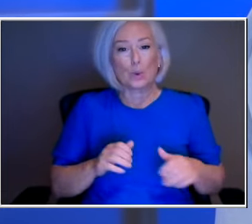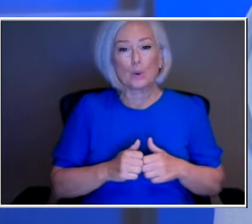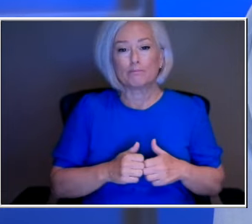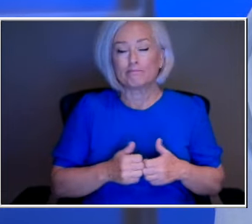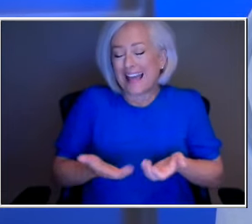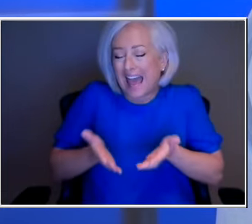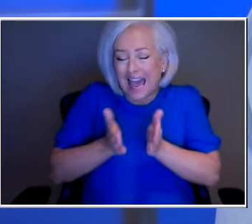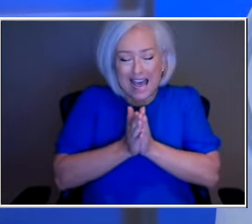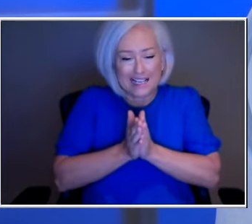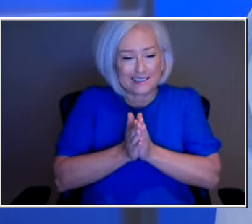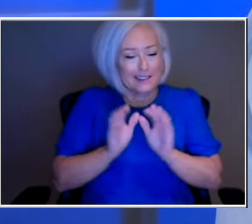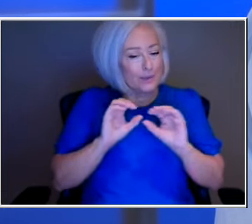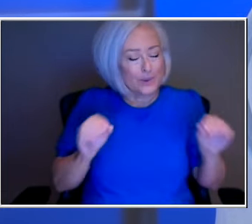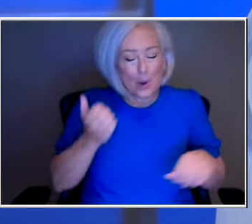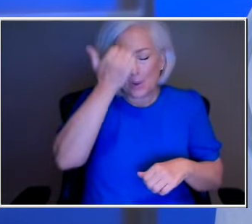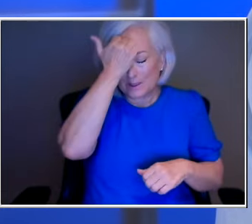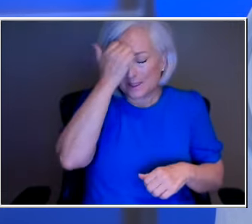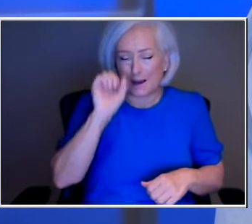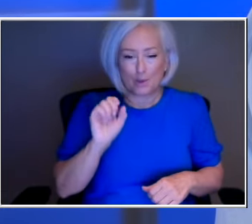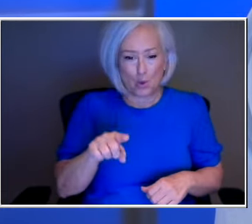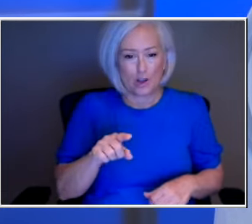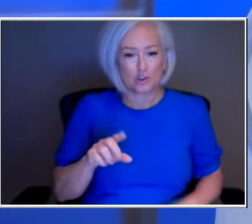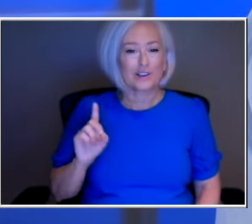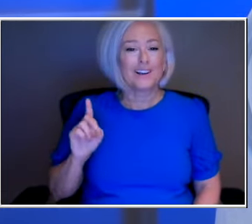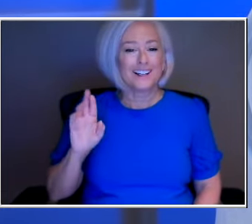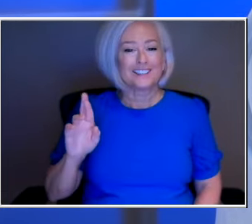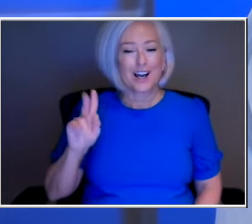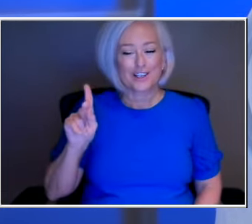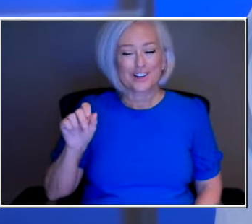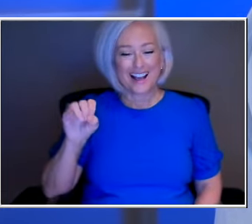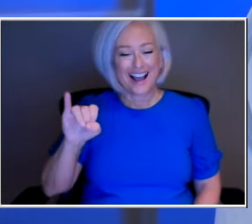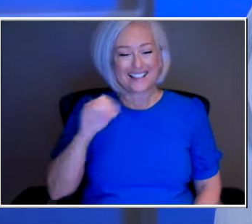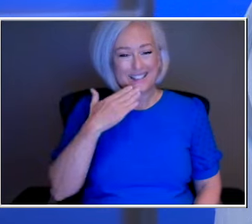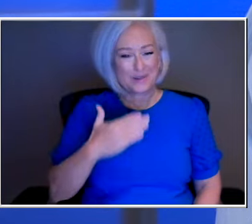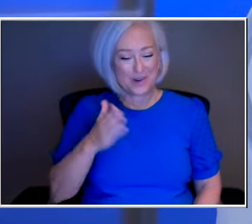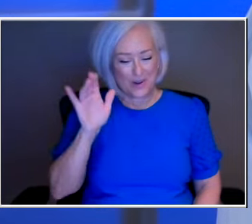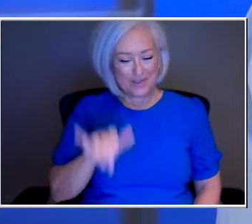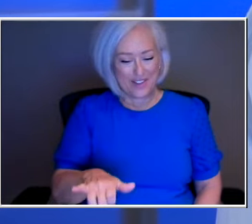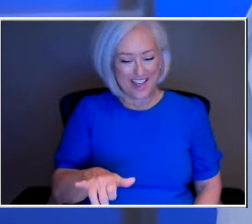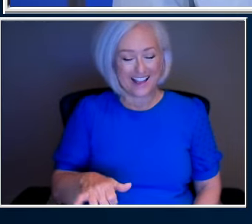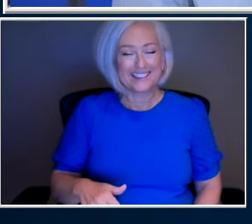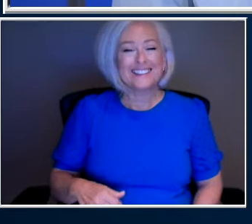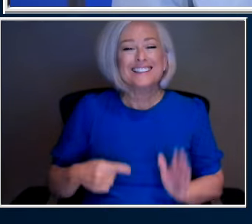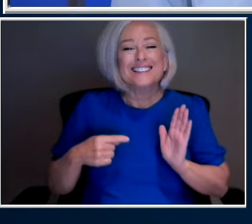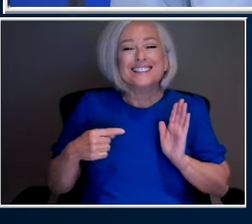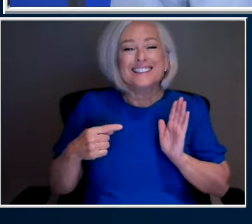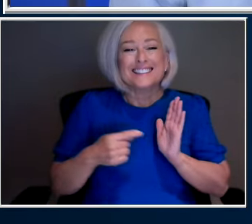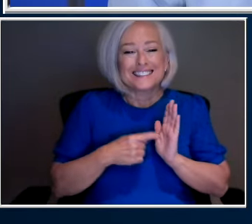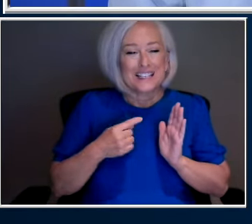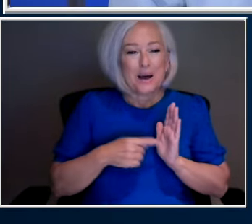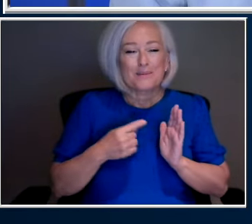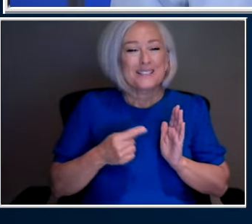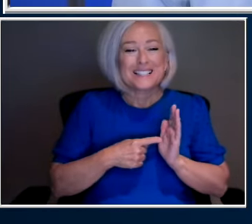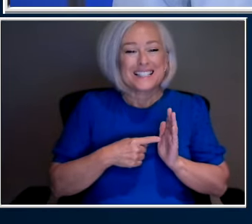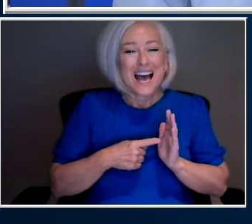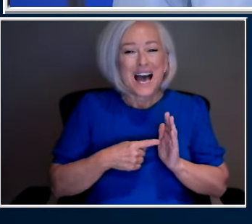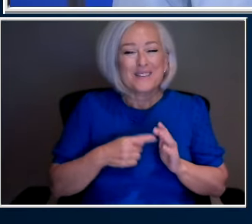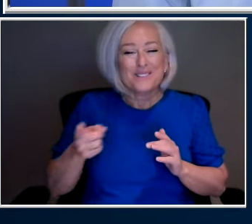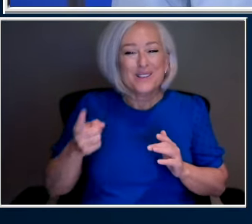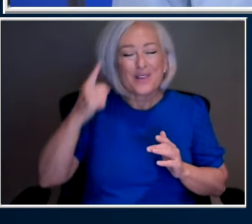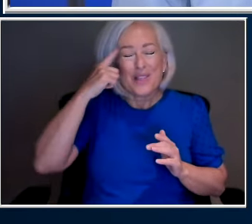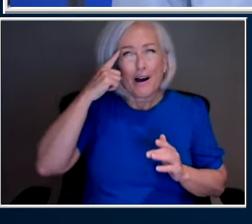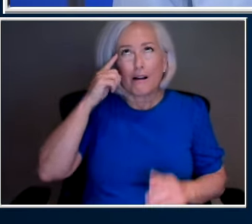dumb question. Dr. Kasi was very good at that too. Sometimes he probably would. I figured you were thinking, boy, that's a dumb question,